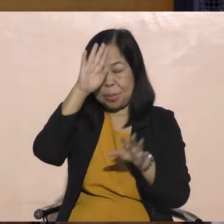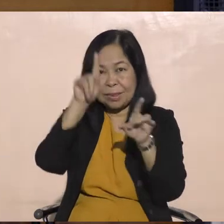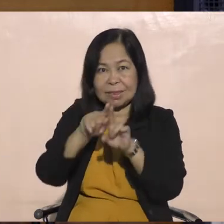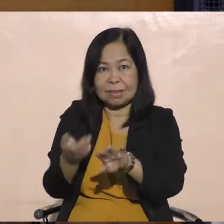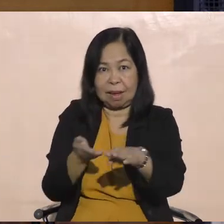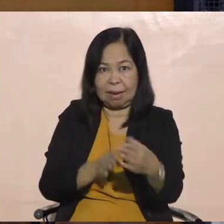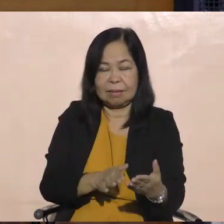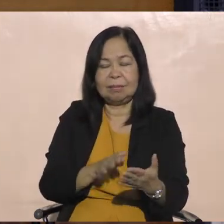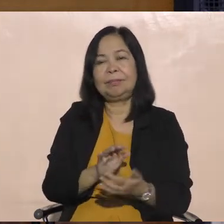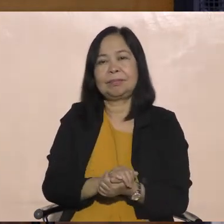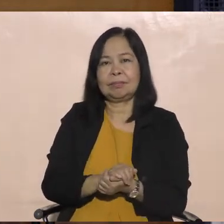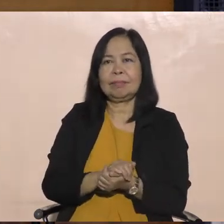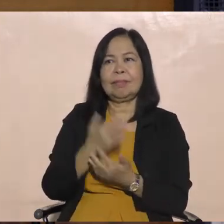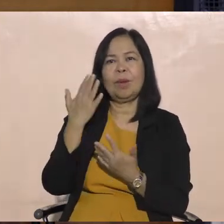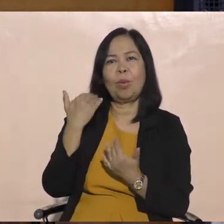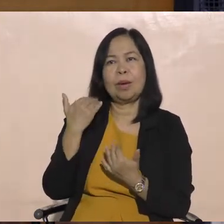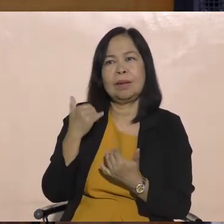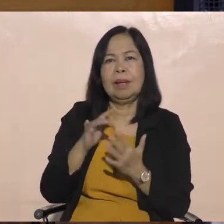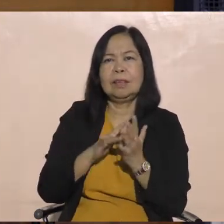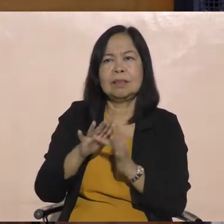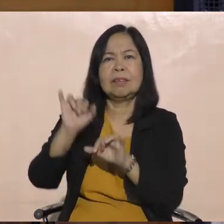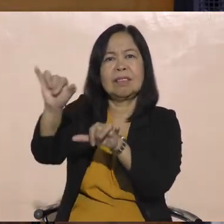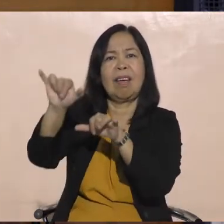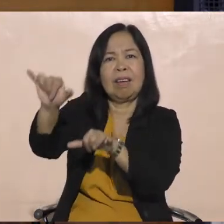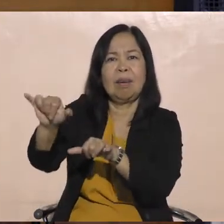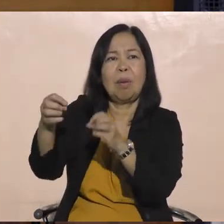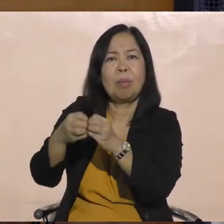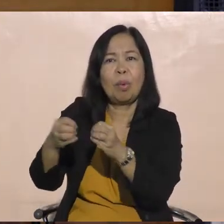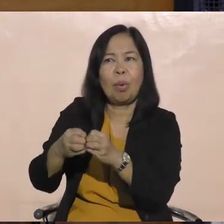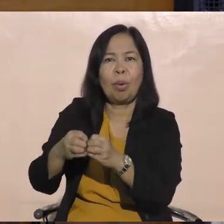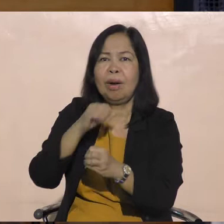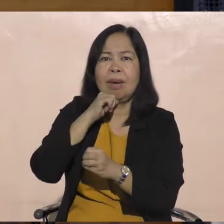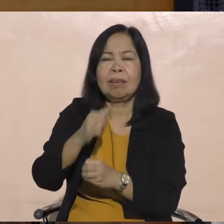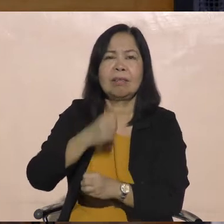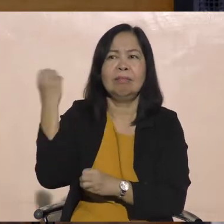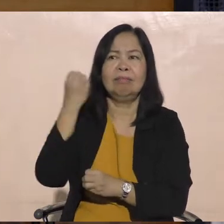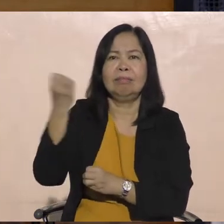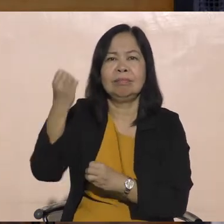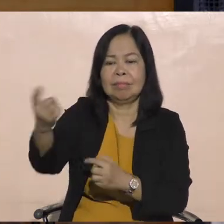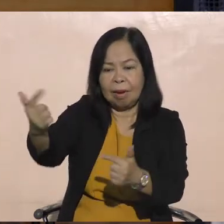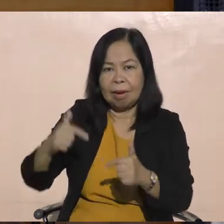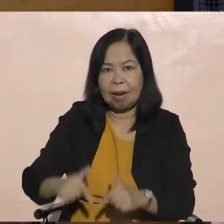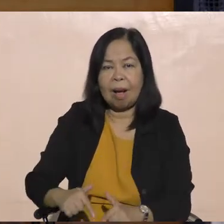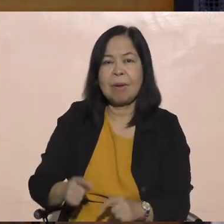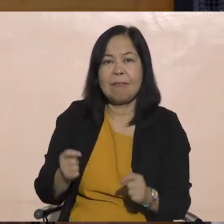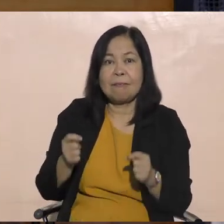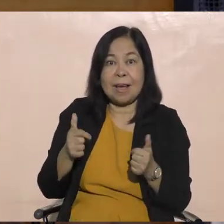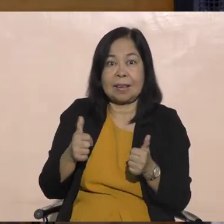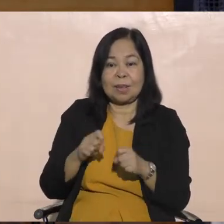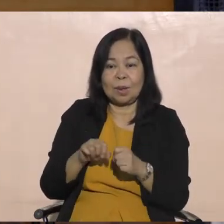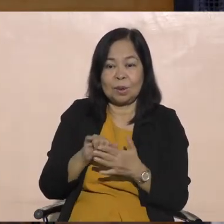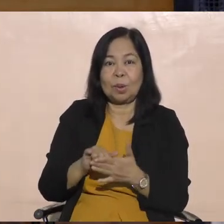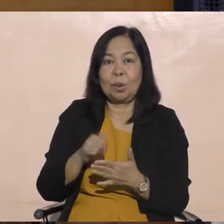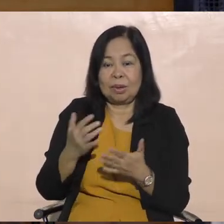one, mga kaigsunan. Siguro sa una-una sa mga disciples, mga igsoon nga nganong wala nganong nagpagaduay